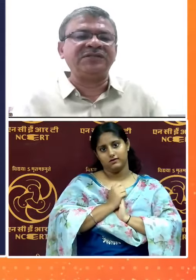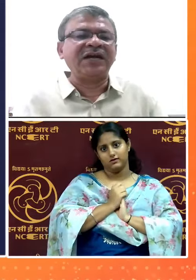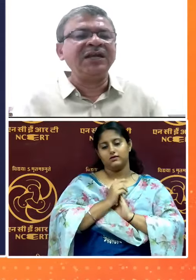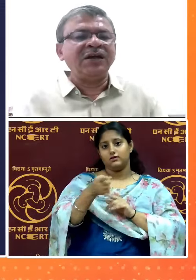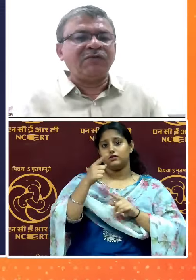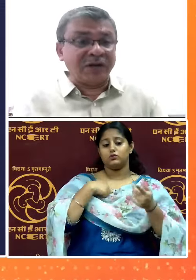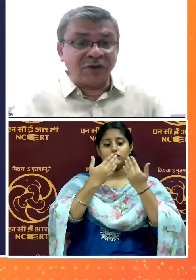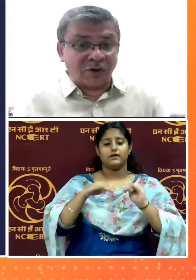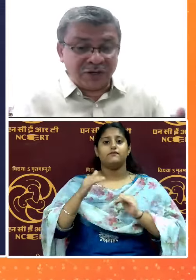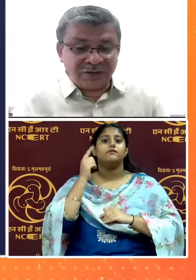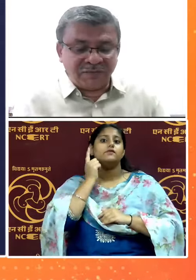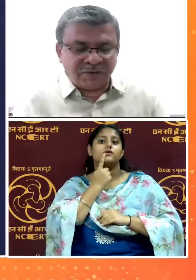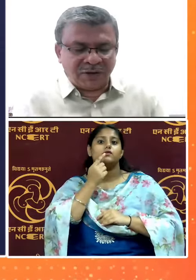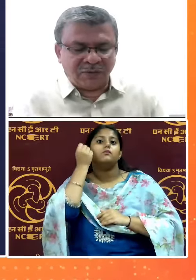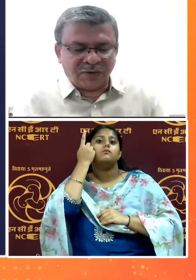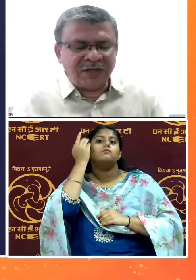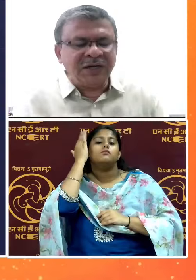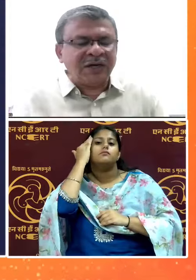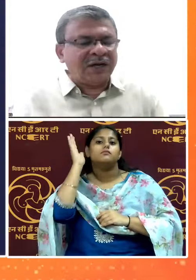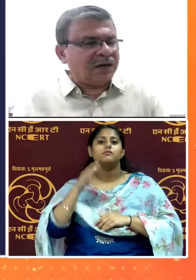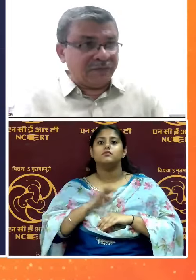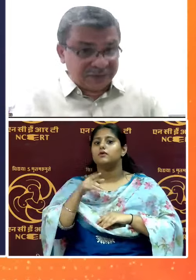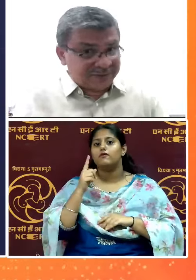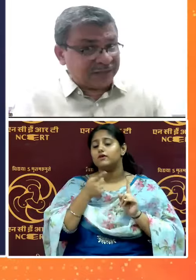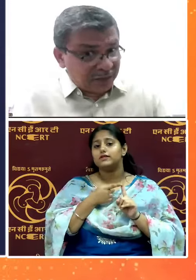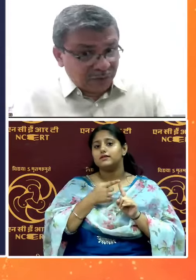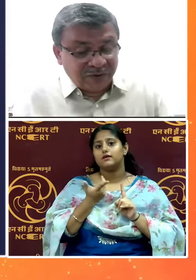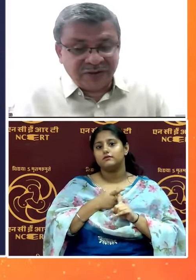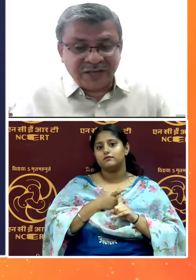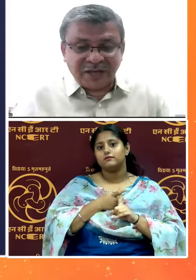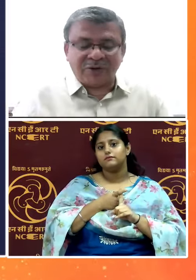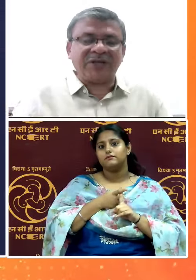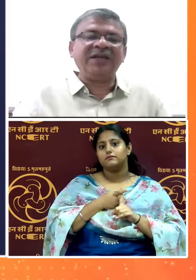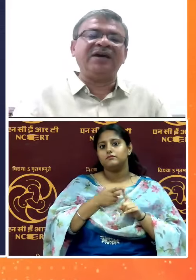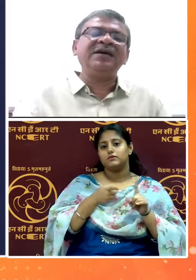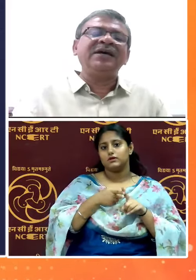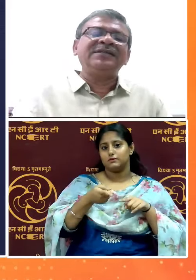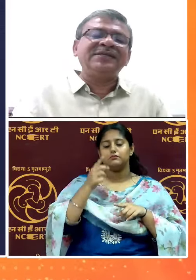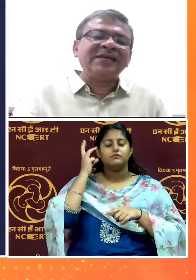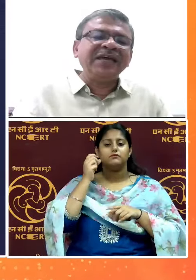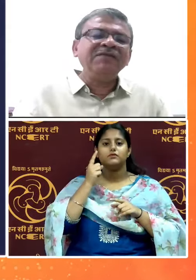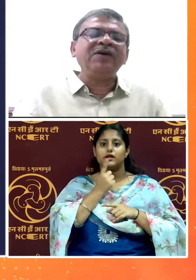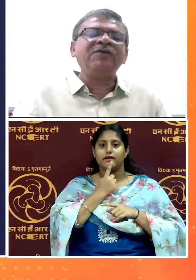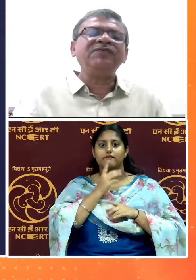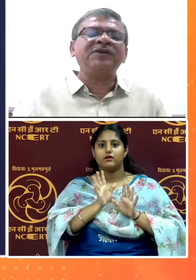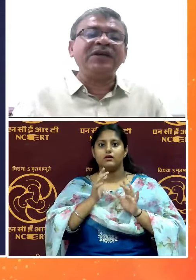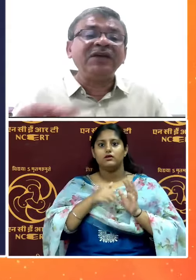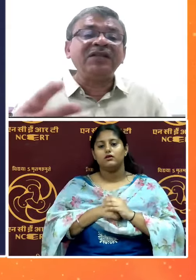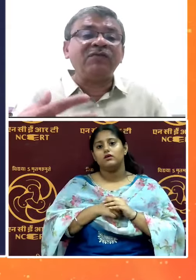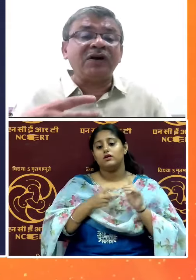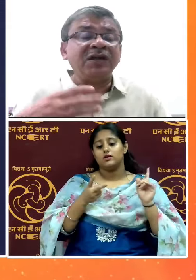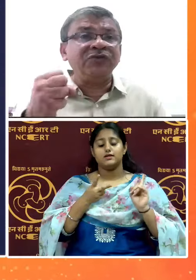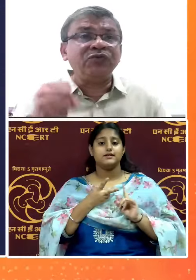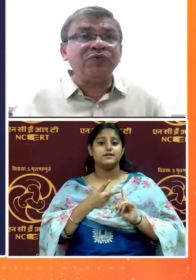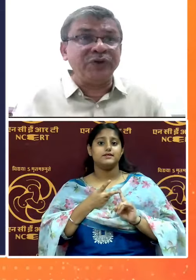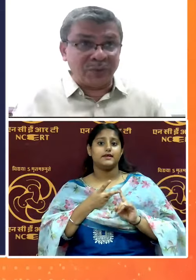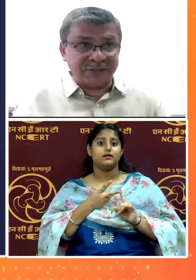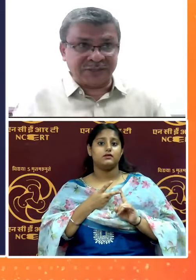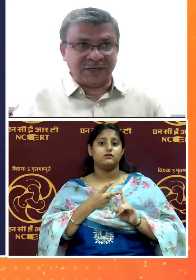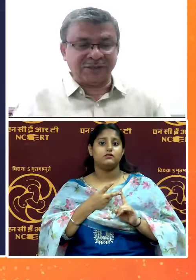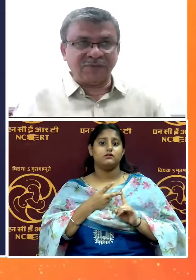to the child. One is the auditory one, which the child obviously cannot hear. Yeah. The second way of giving that warning is